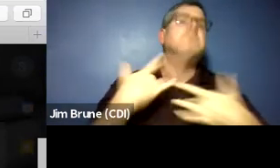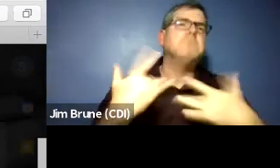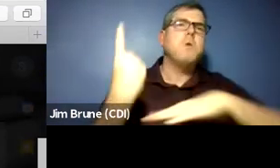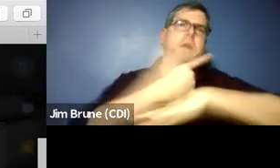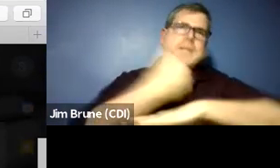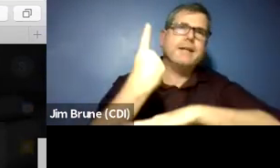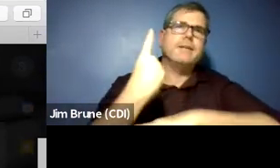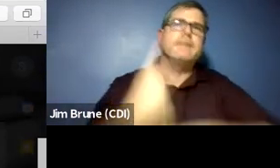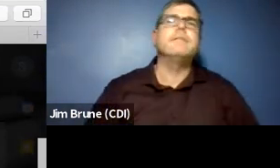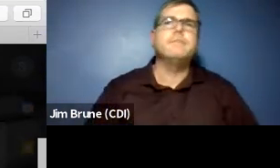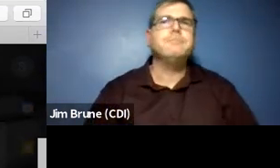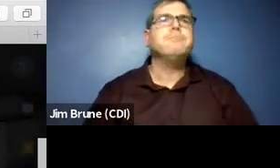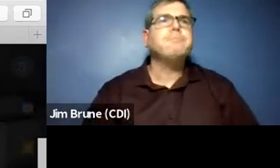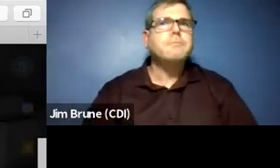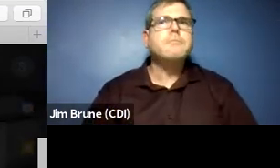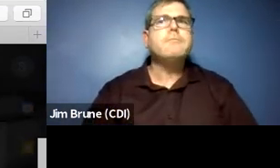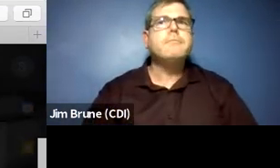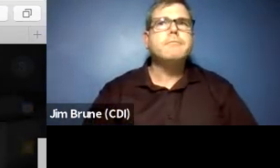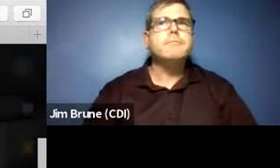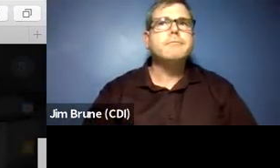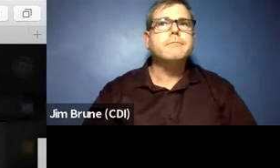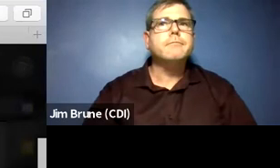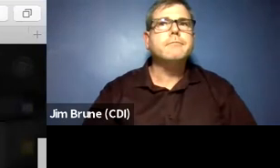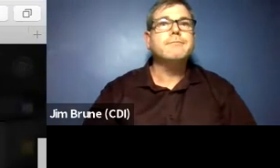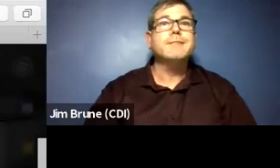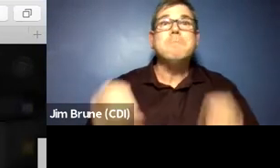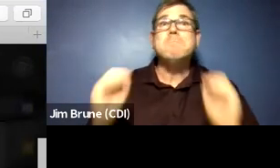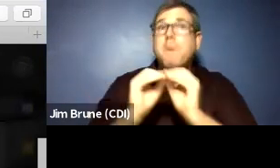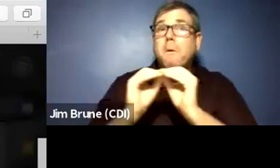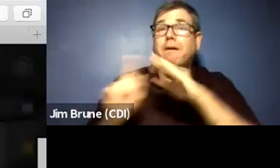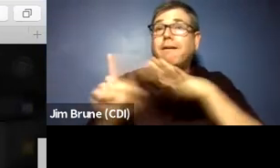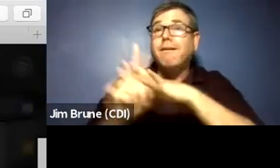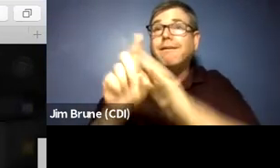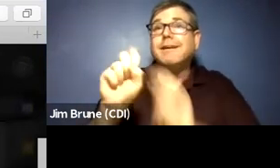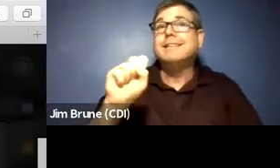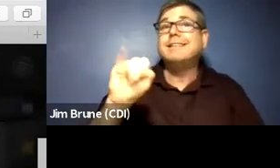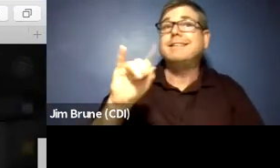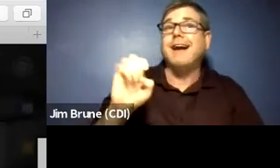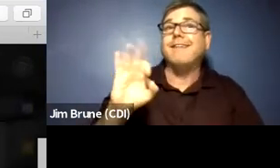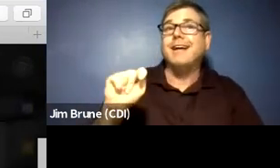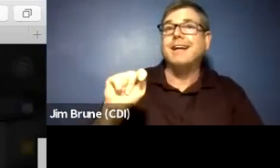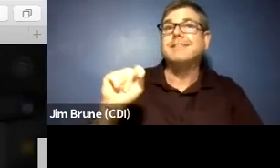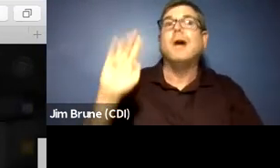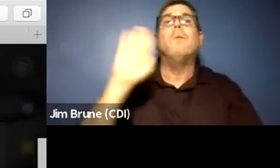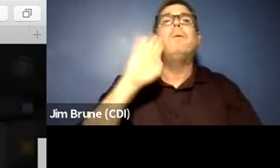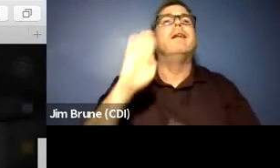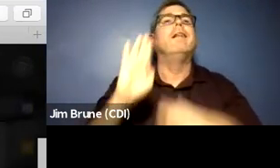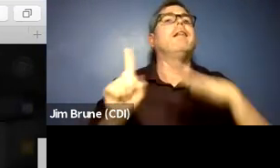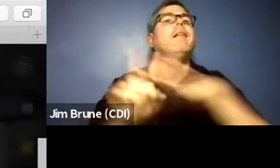More side effects are seen after the second dose. That's definitely been, what I've been hearing as well. It's